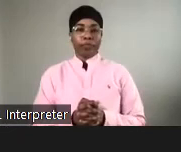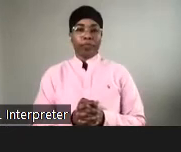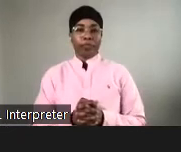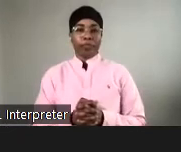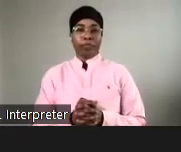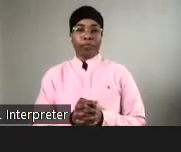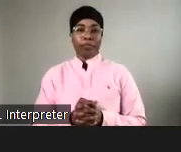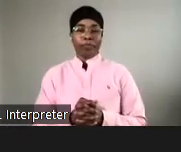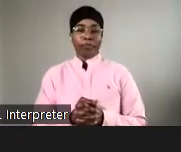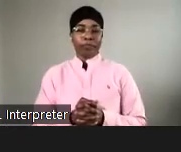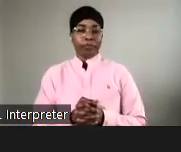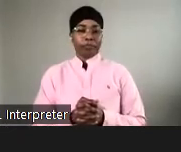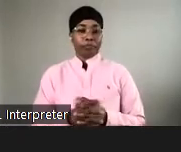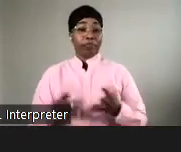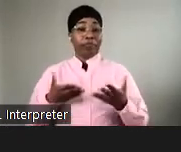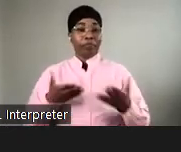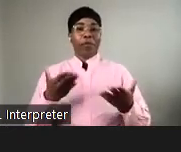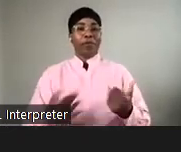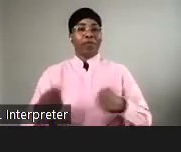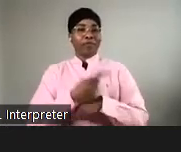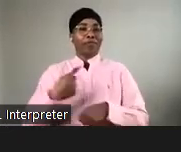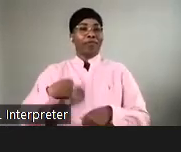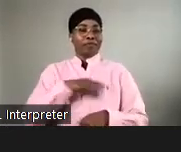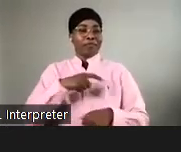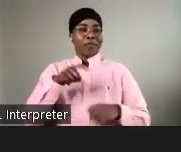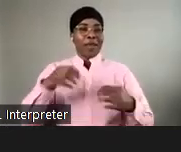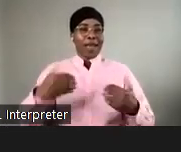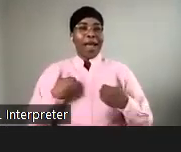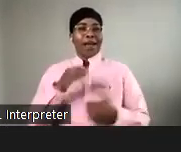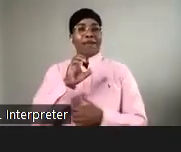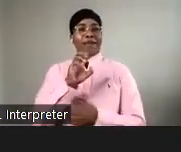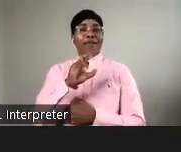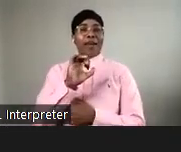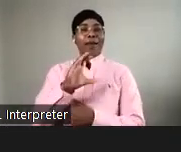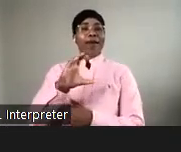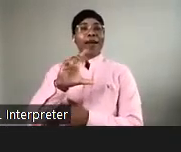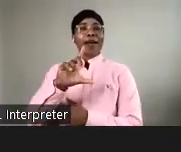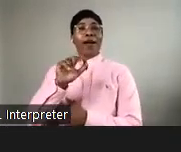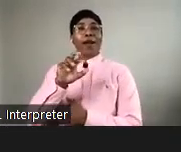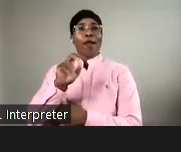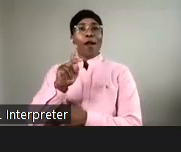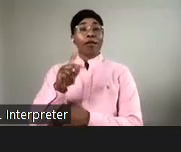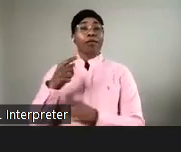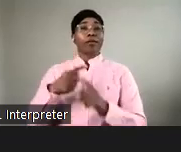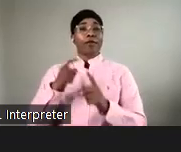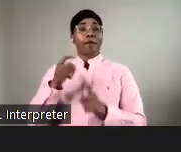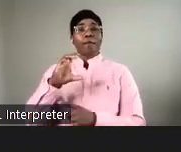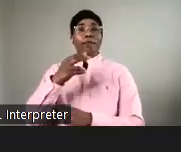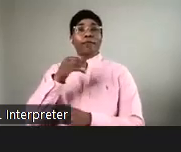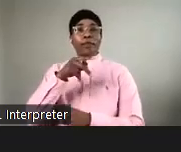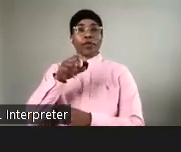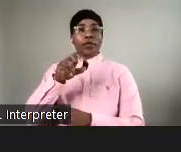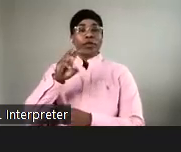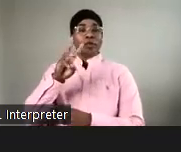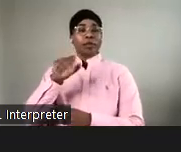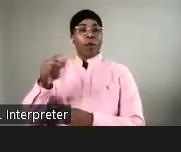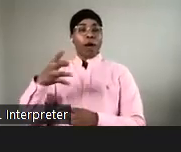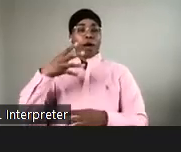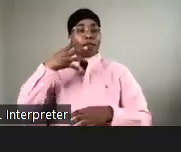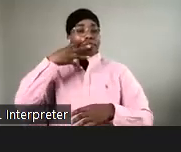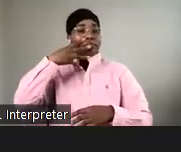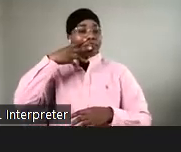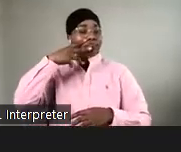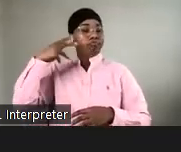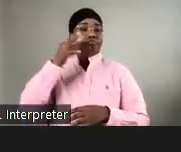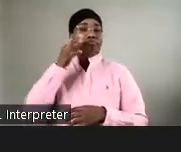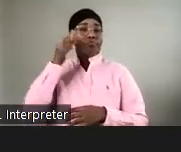wildlife biologist for the Sault Ste. Marie Tribe of Chippewa Indians, and Keith Karnes, the forest director for the Leech Lake Band of